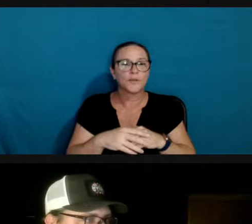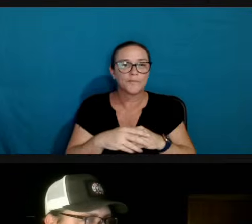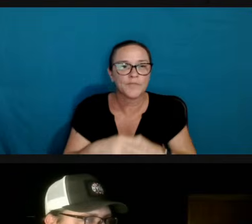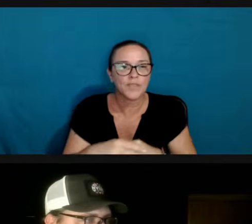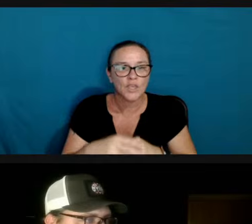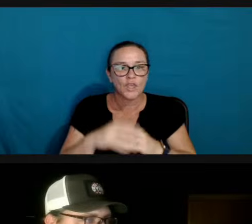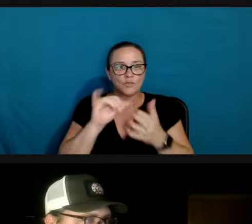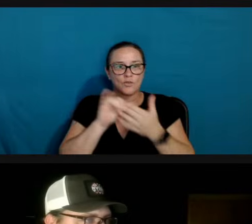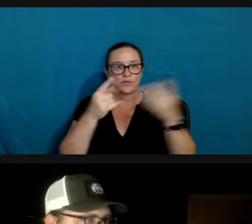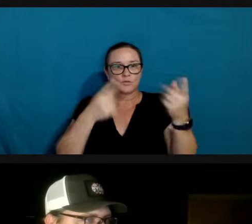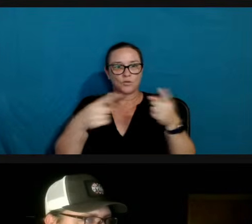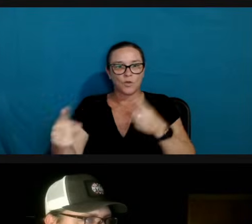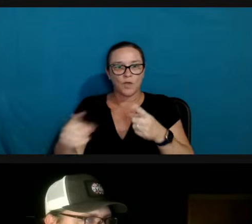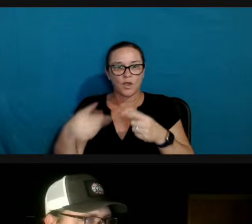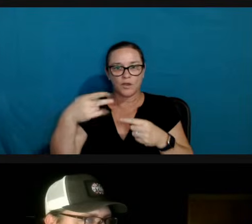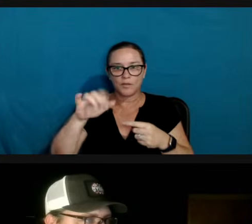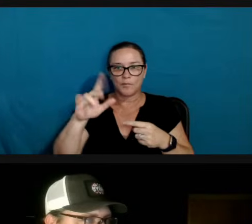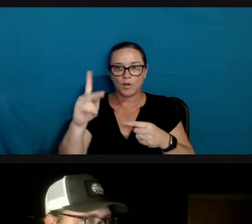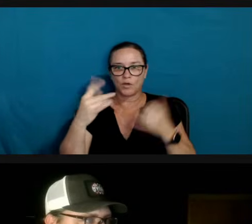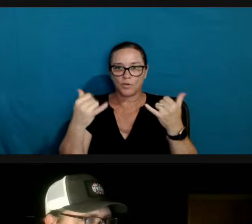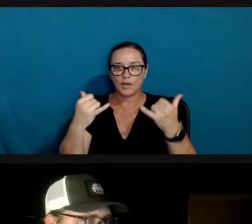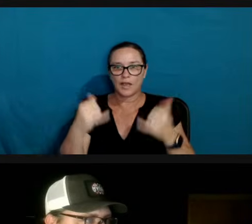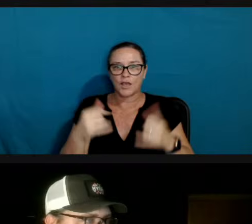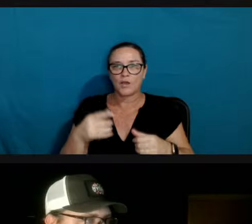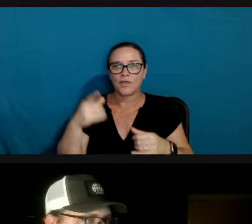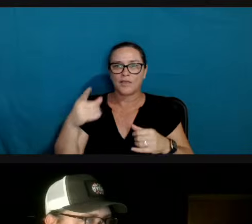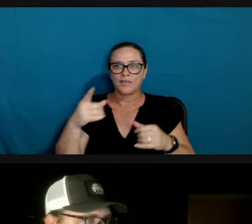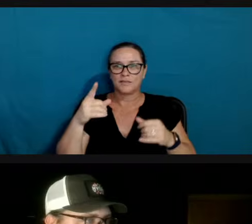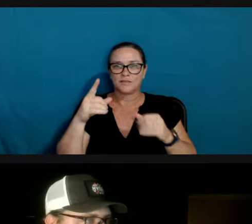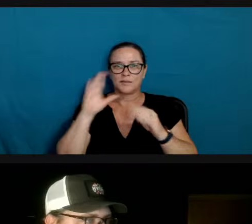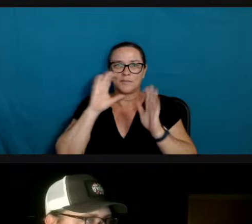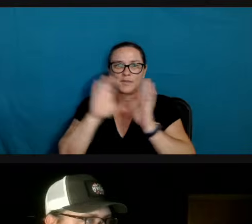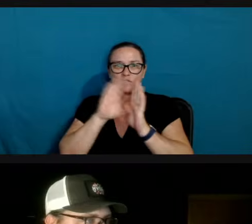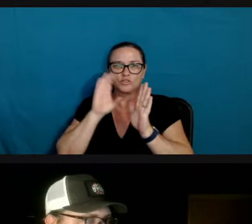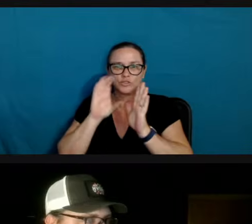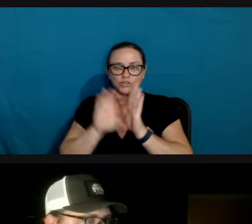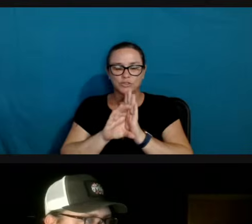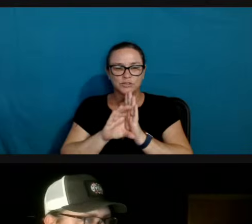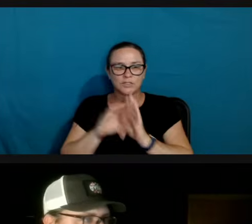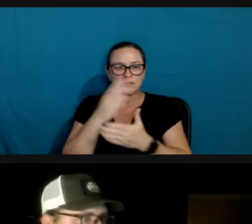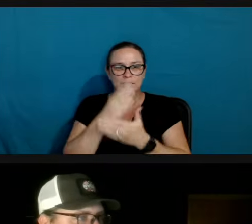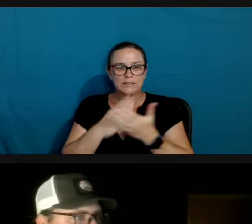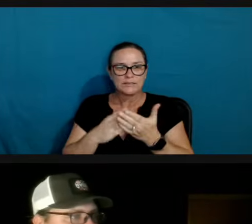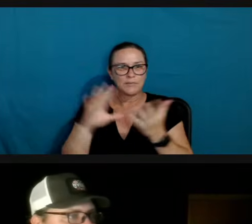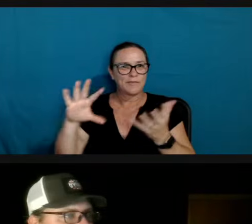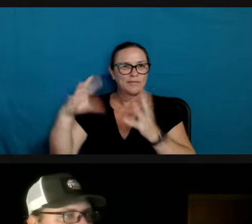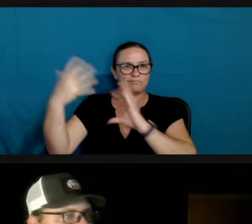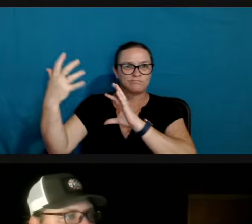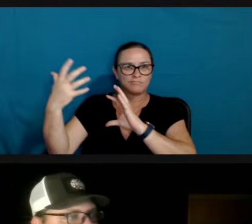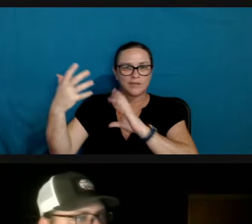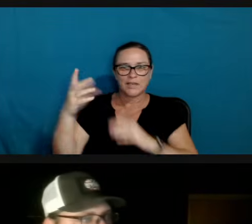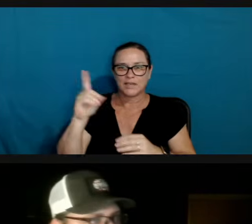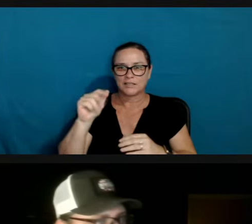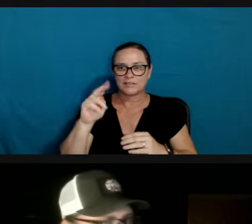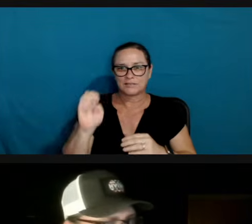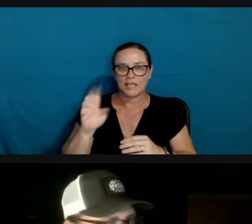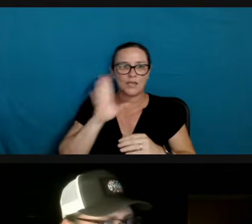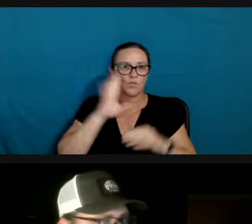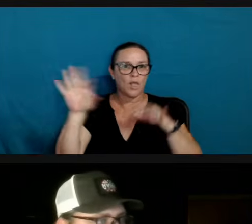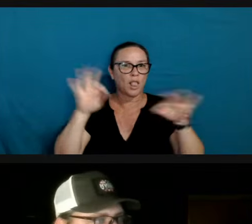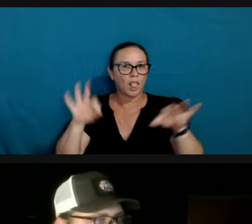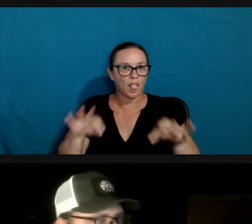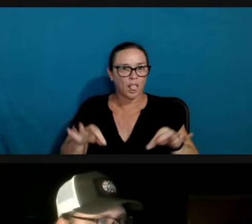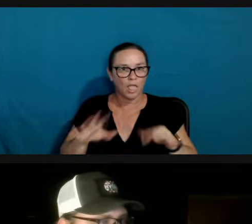on up at the park right now. Here's some shots up there. Just some of the mayhem. Dane's going to give us a whole rundown of all kinds